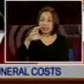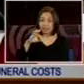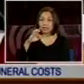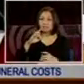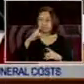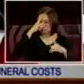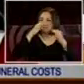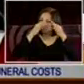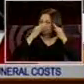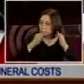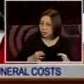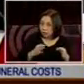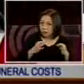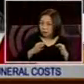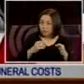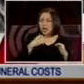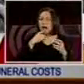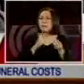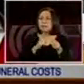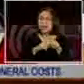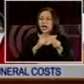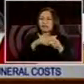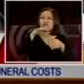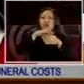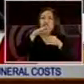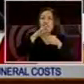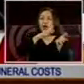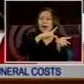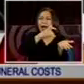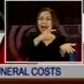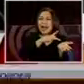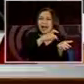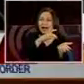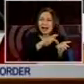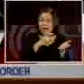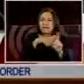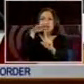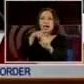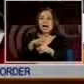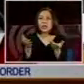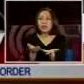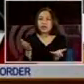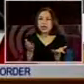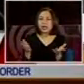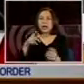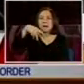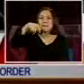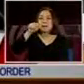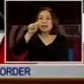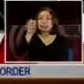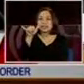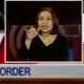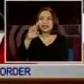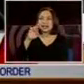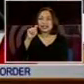electoral sabotage case, at ito ay final sa RTC Pasay at na-raffle